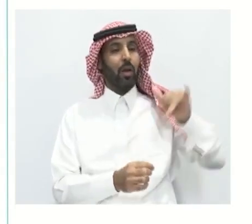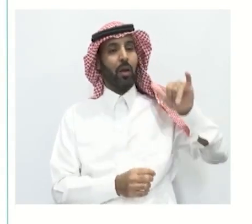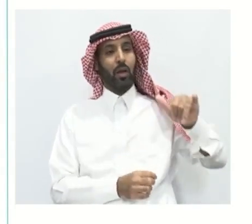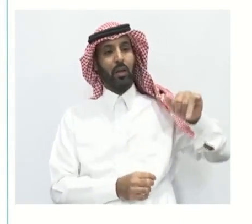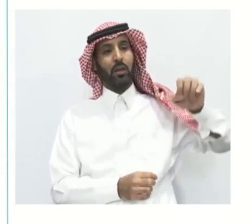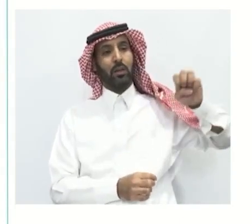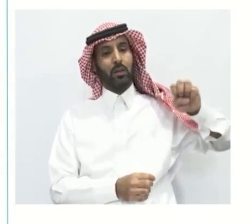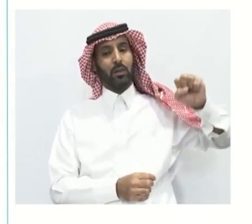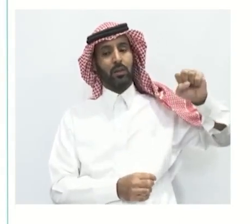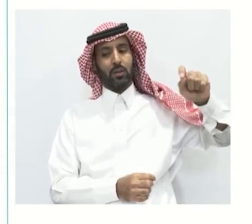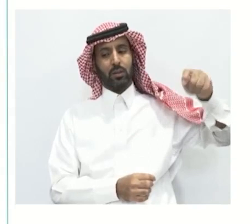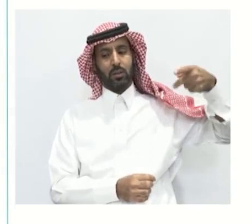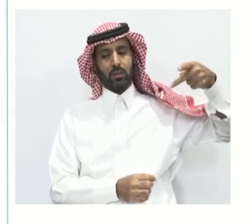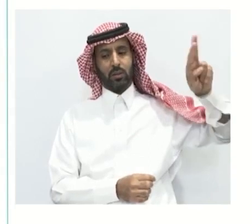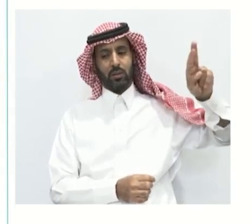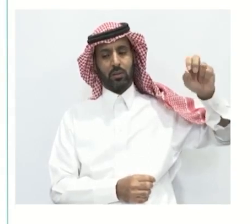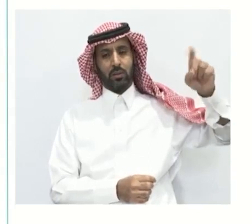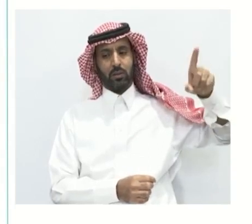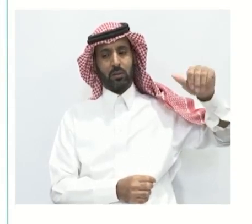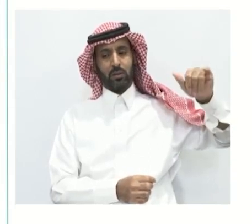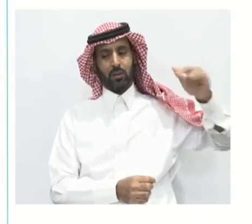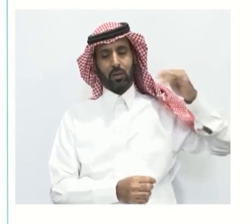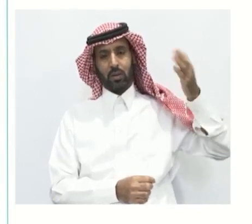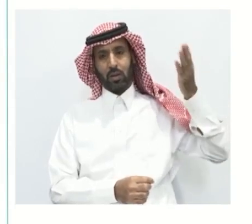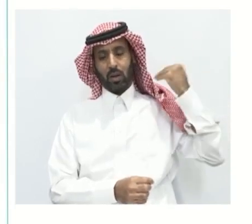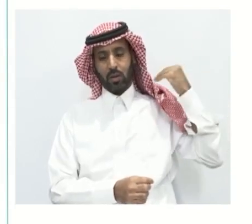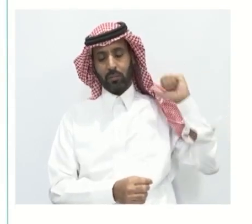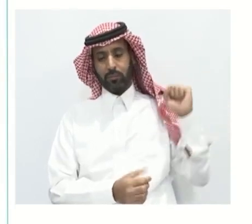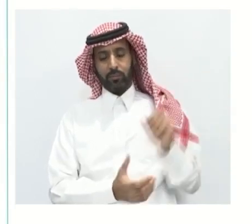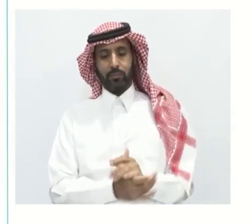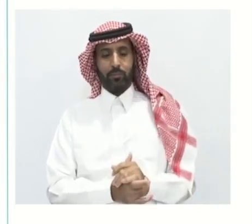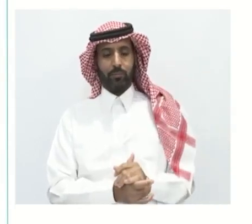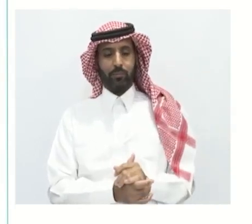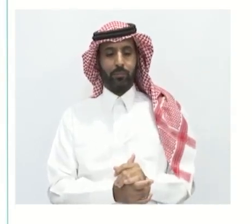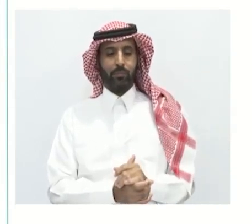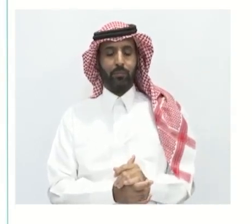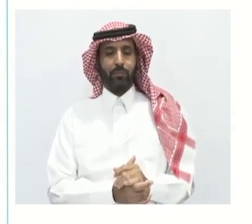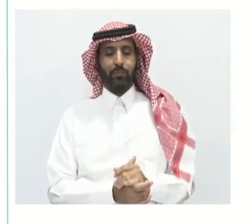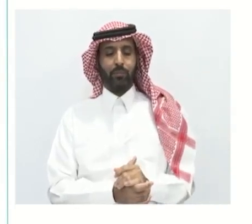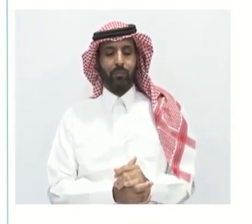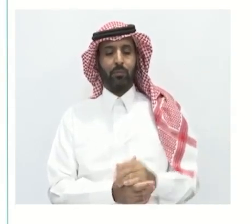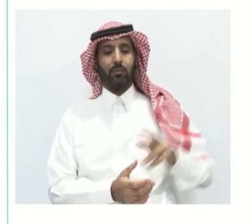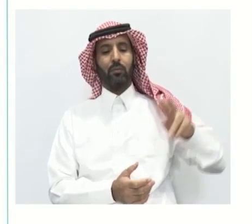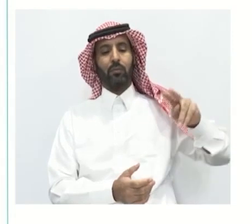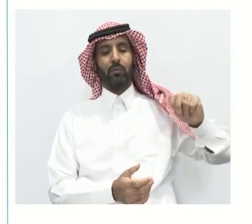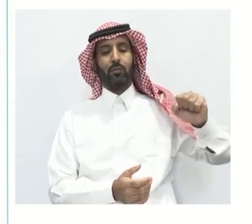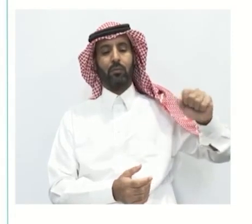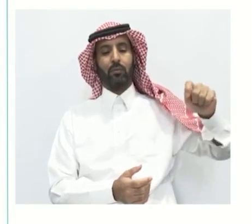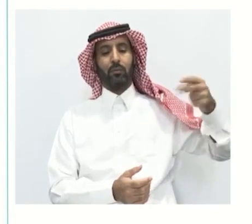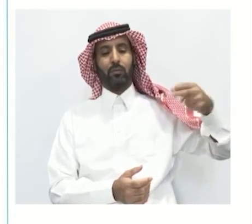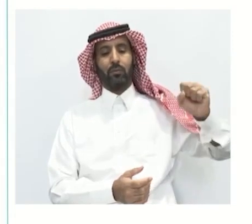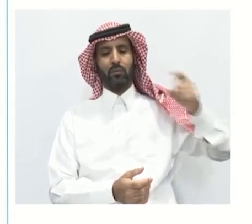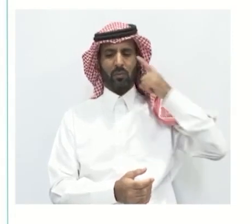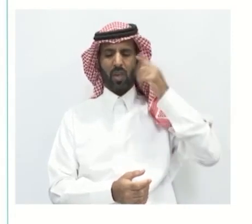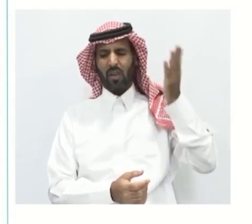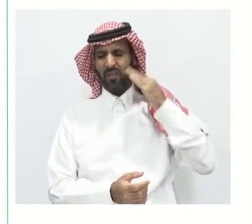expression yesterday. So this is a time expression from the term itself. Natalie forgot to lock the